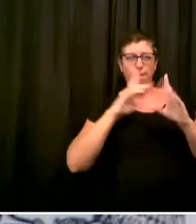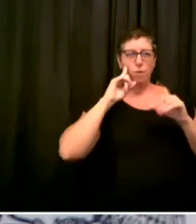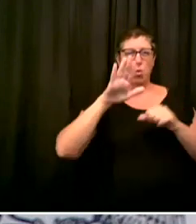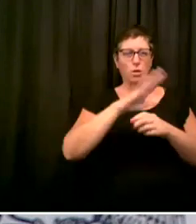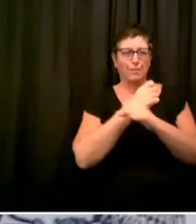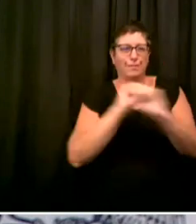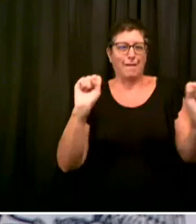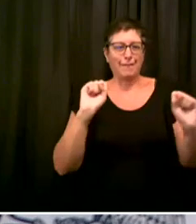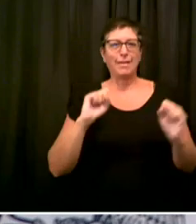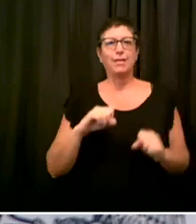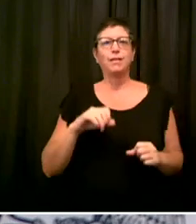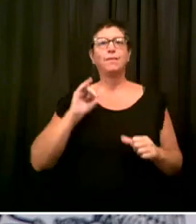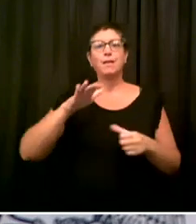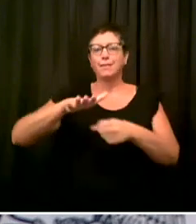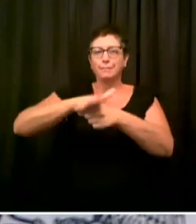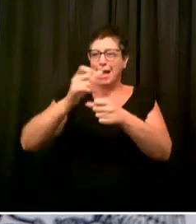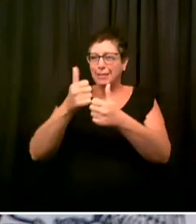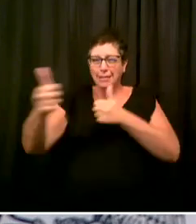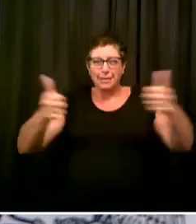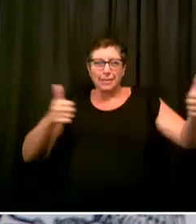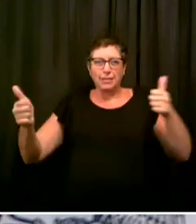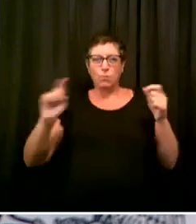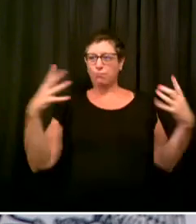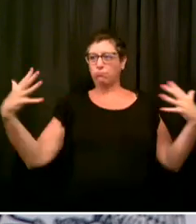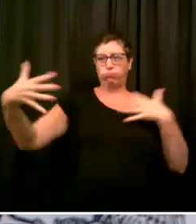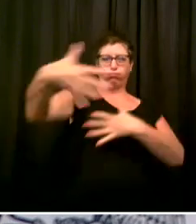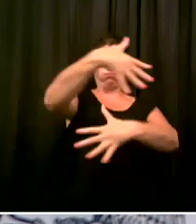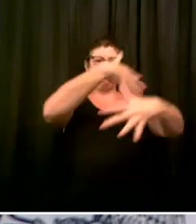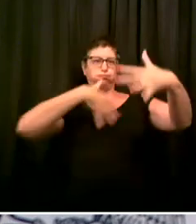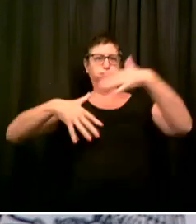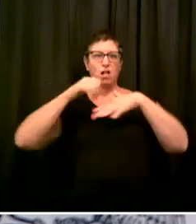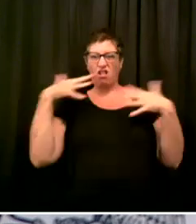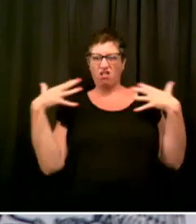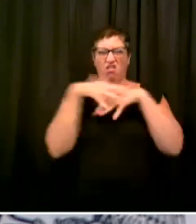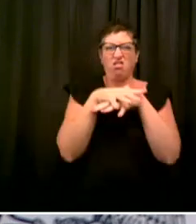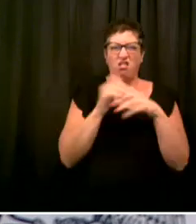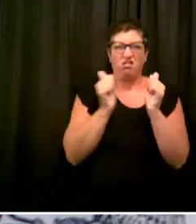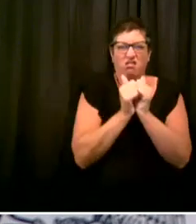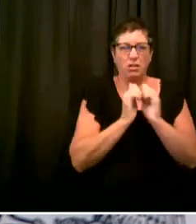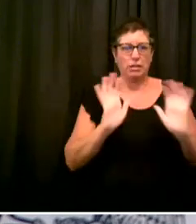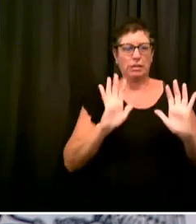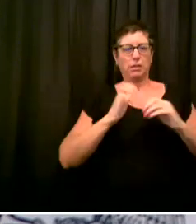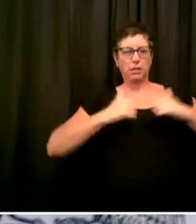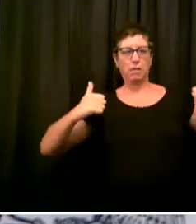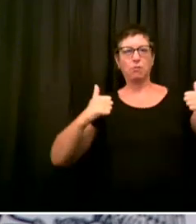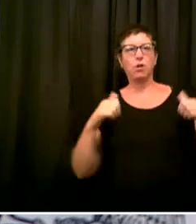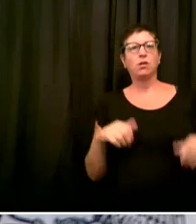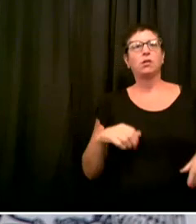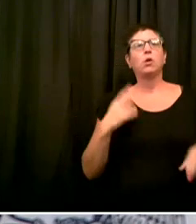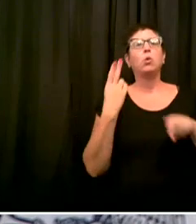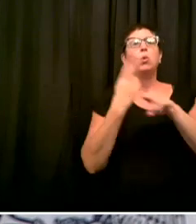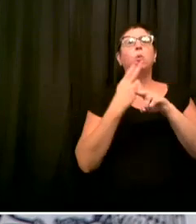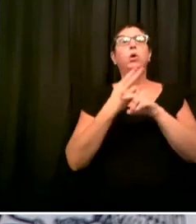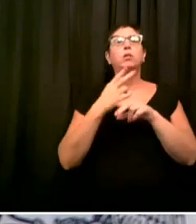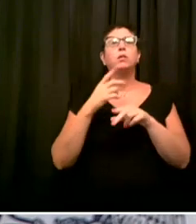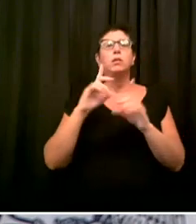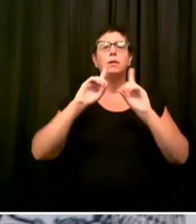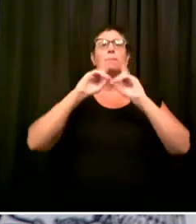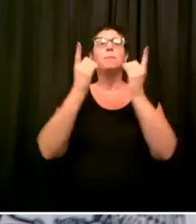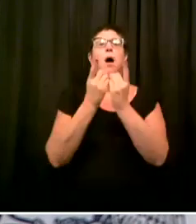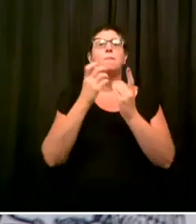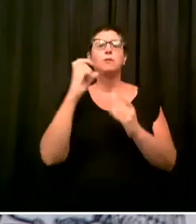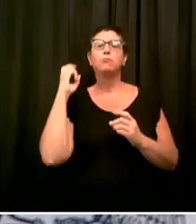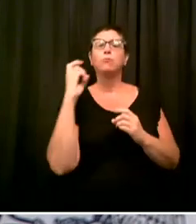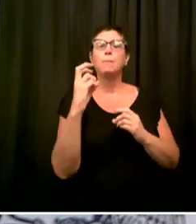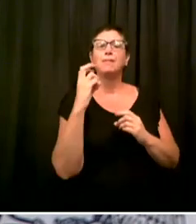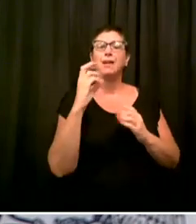In that case, it'll be working with Department of Transportation. If there's some support needed, of course, school safety is always there if NYPD is needed at times,